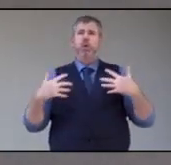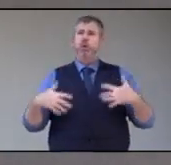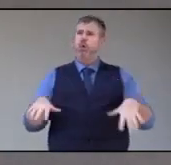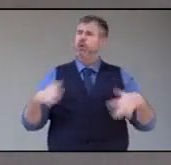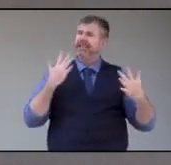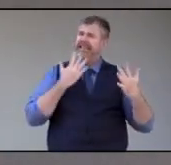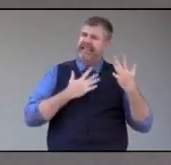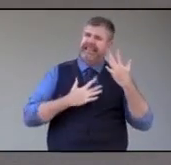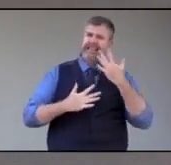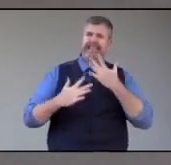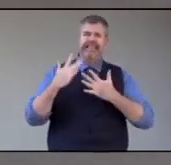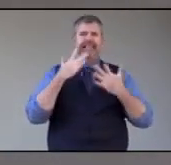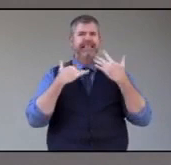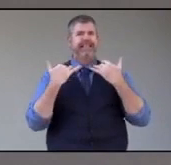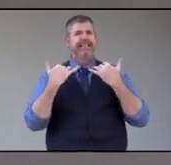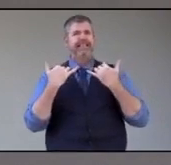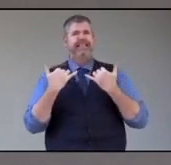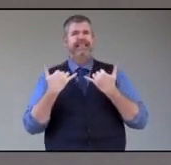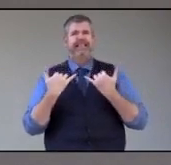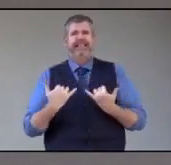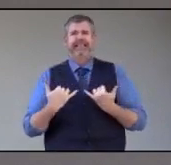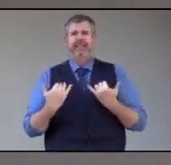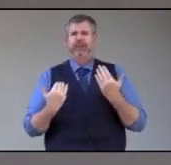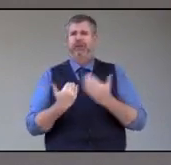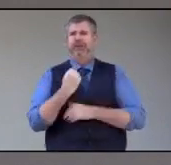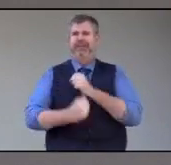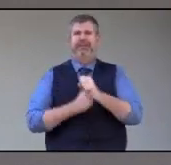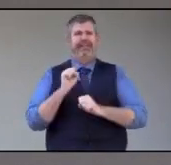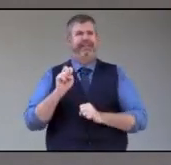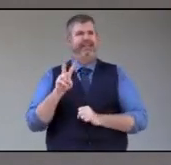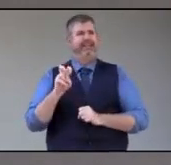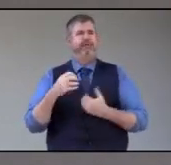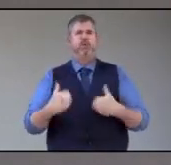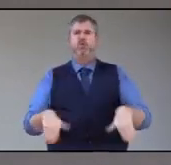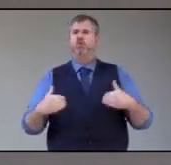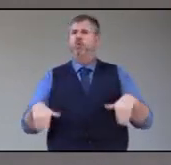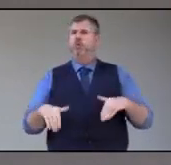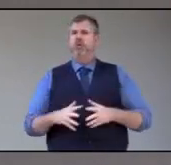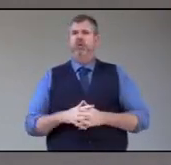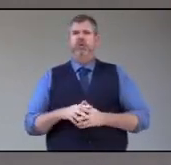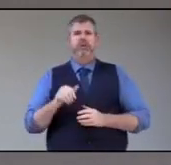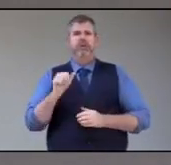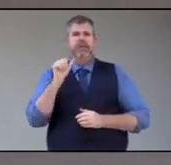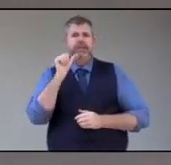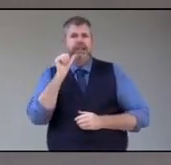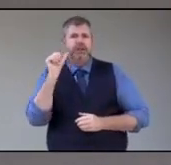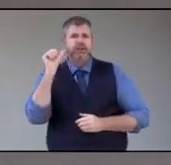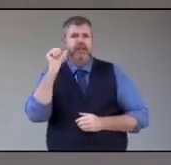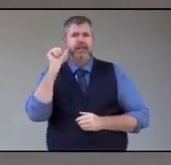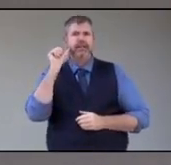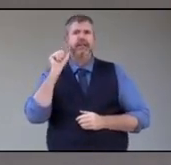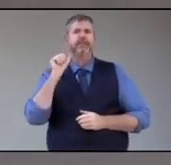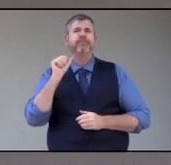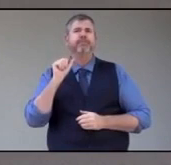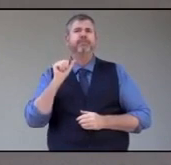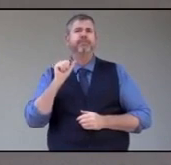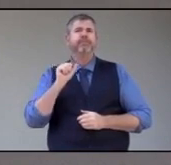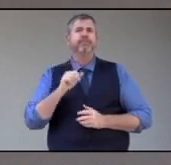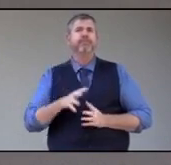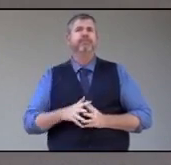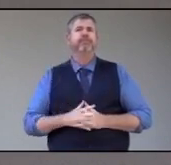Eve. As of yesterday, we had 28 available ICU beds,